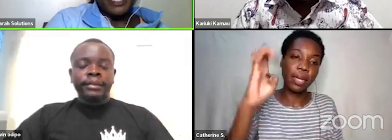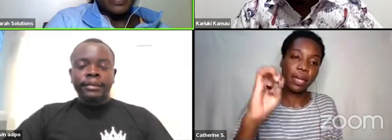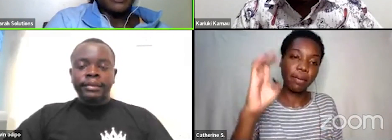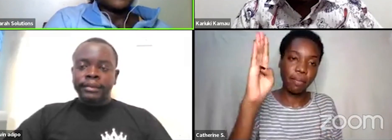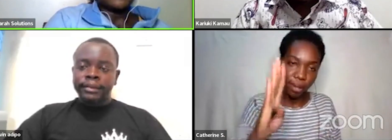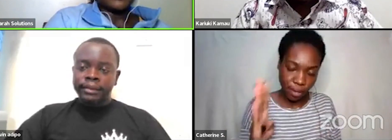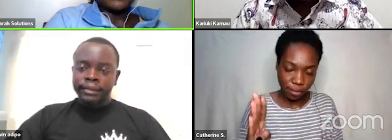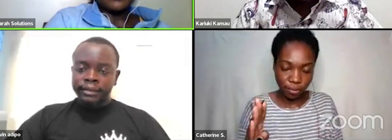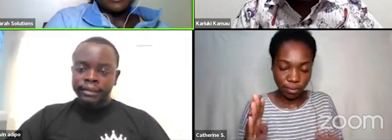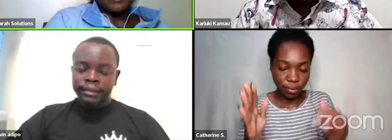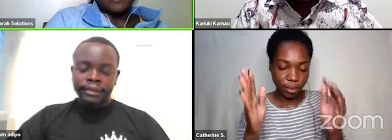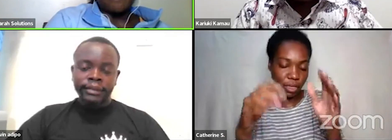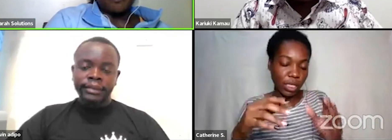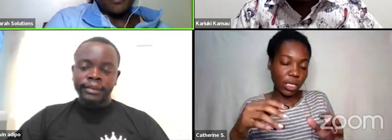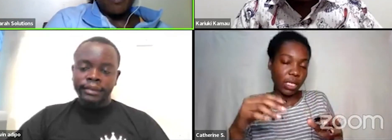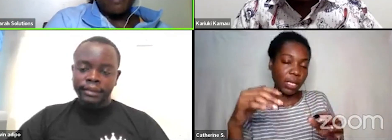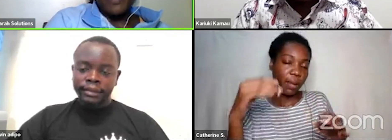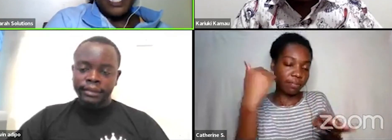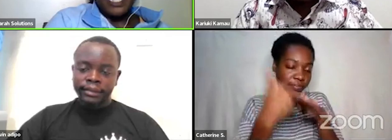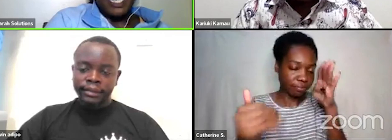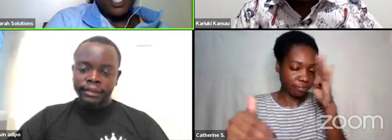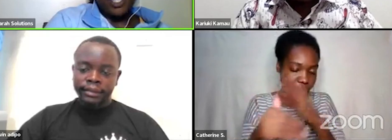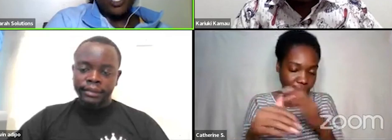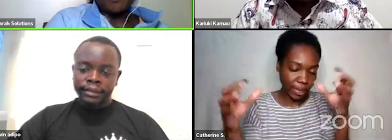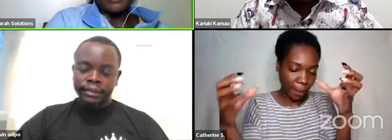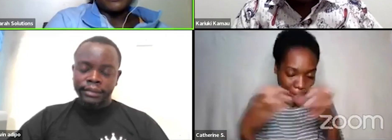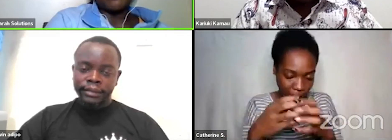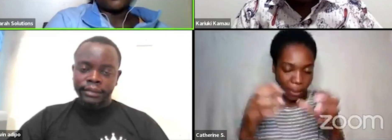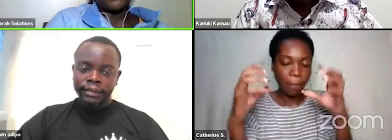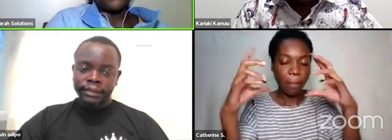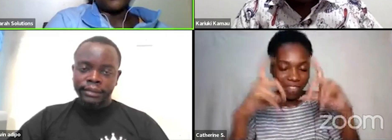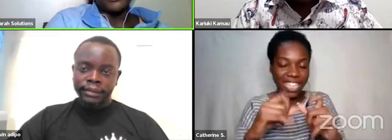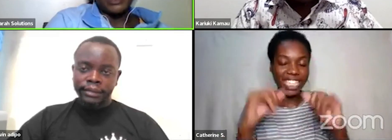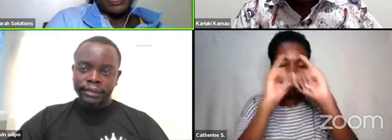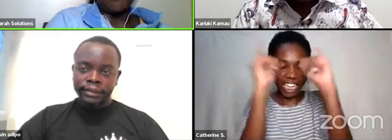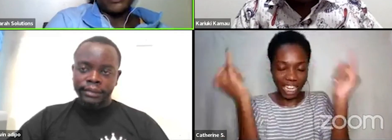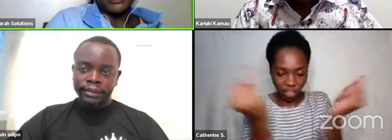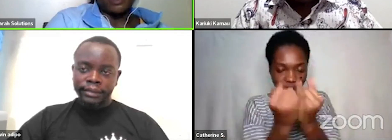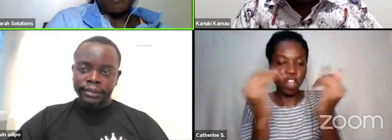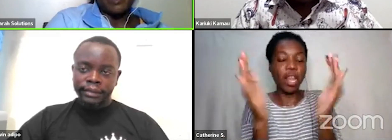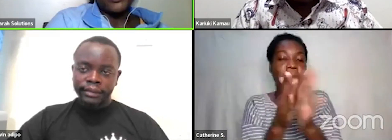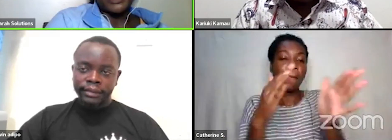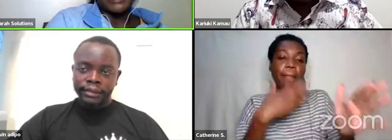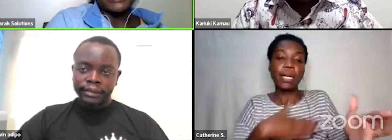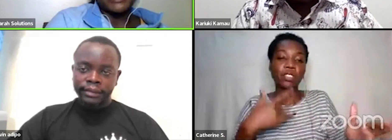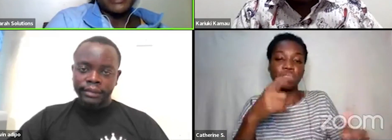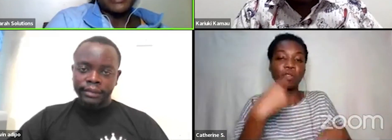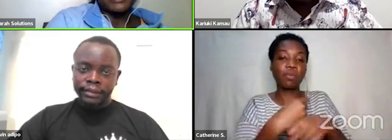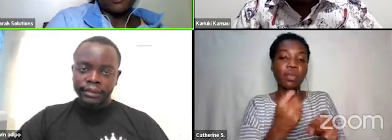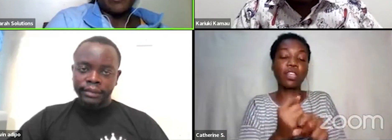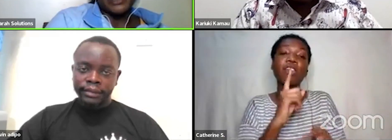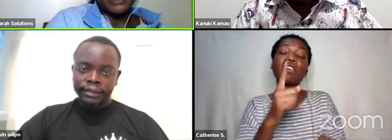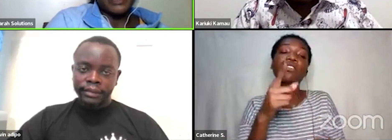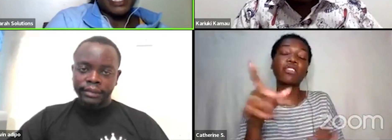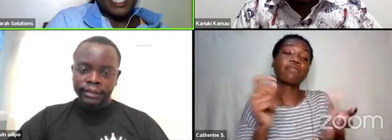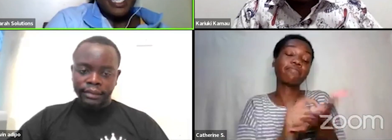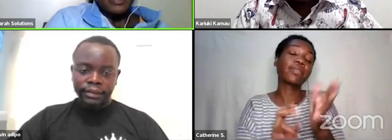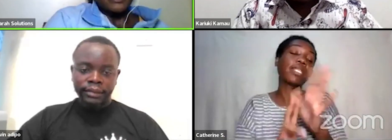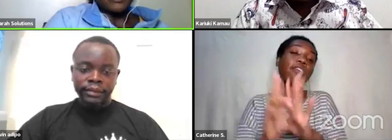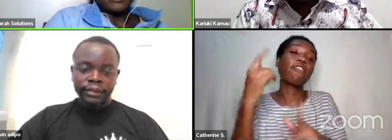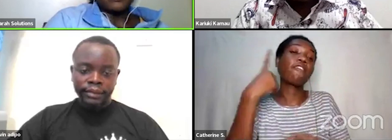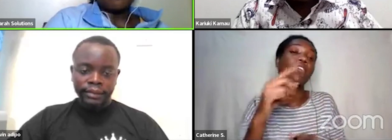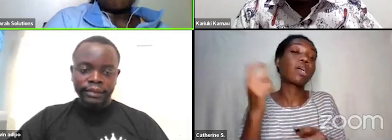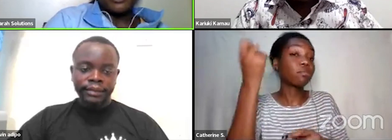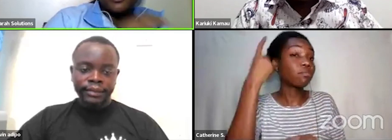Construction Company, Profiles International. Please make sure you sign up for the Understanding Psychometric